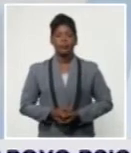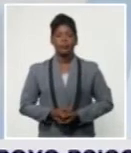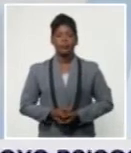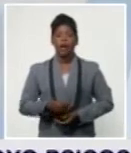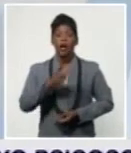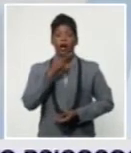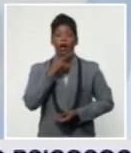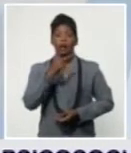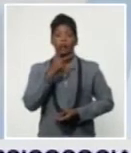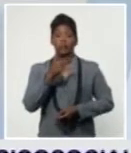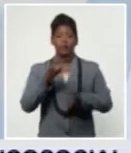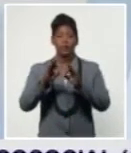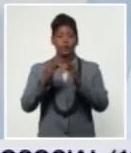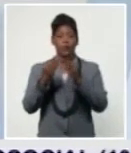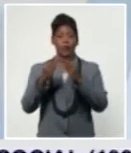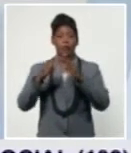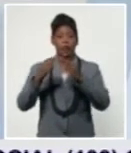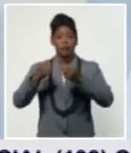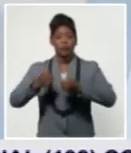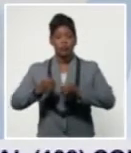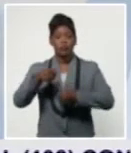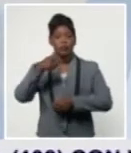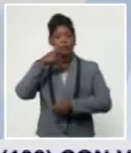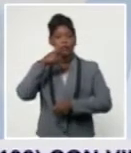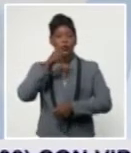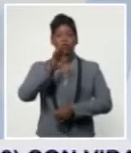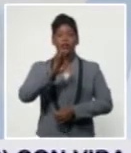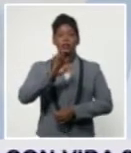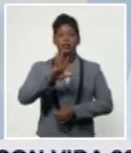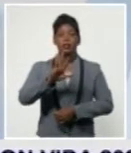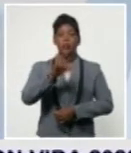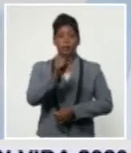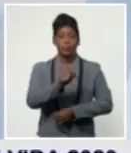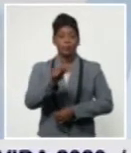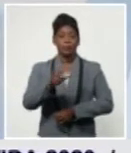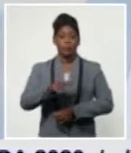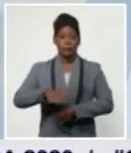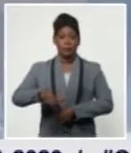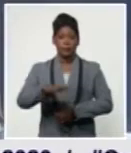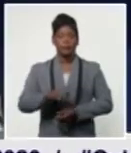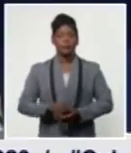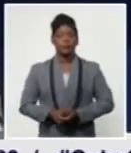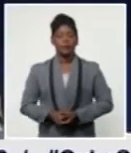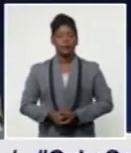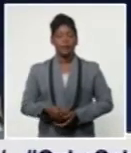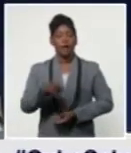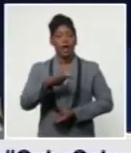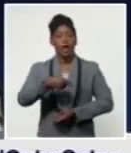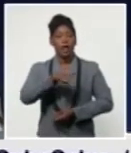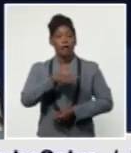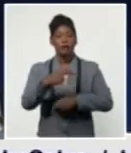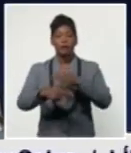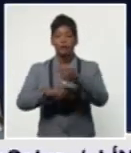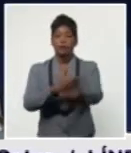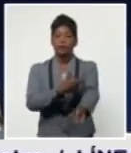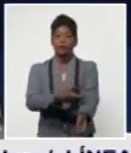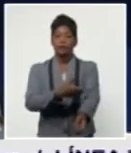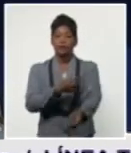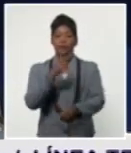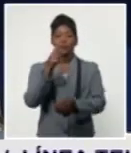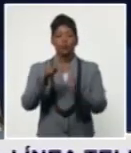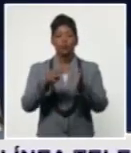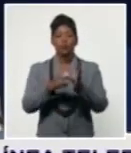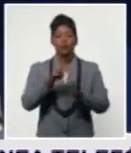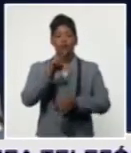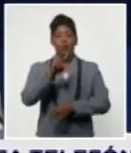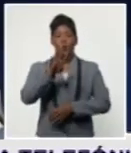month. In our primary healthcare system, our professionals and specialists follow 85 people. Yesterday, the island